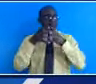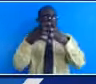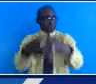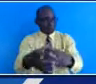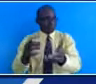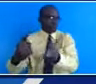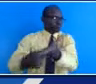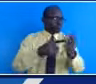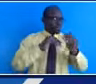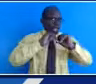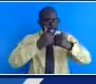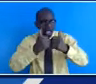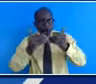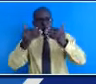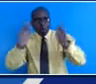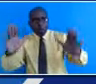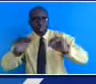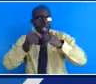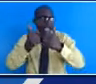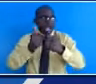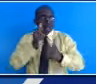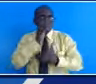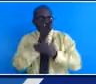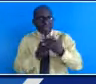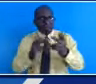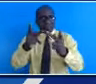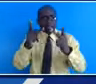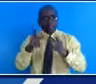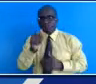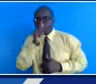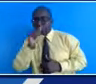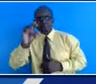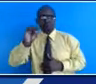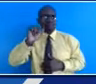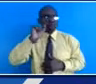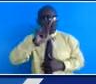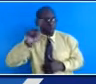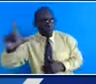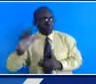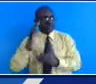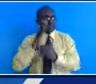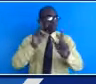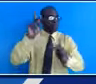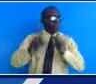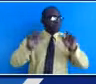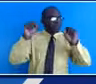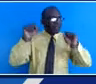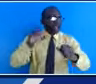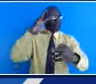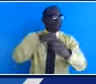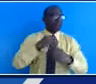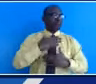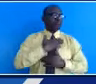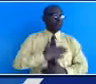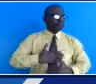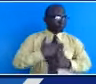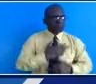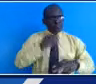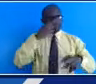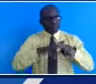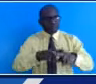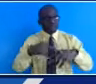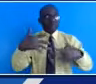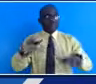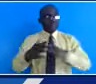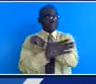wherever they may exist to get those open so people have a recreational element. We're certainly opening county pools. We have county beaches open. There's a lot to do to get this